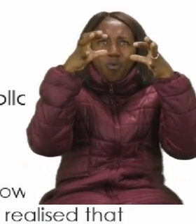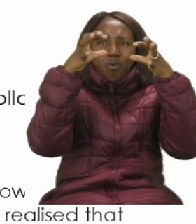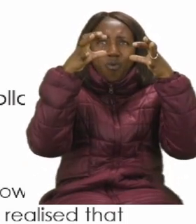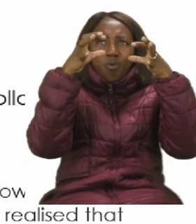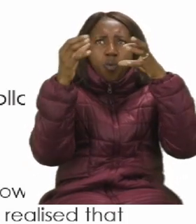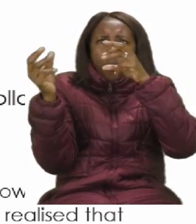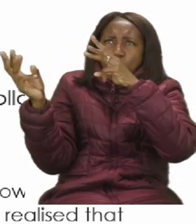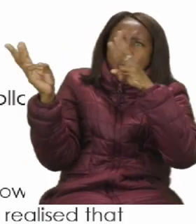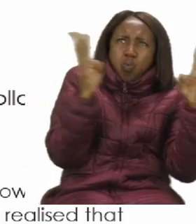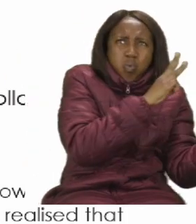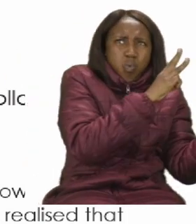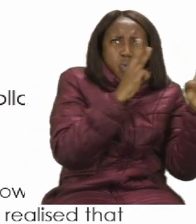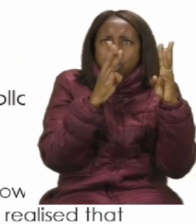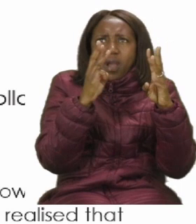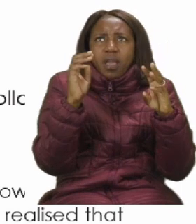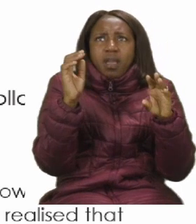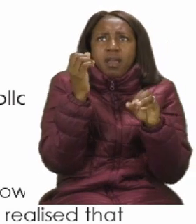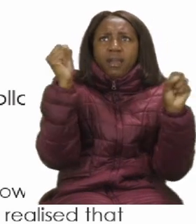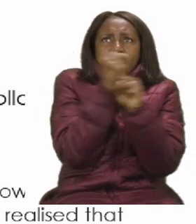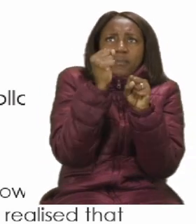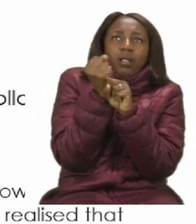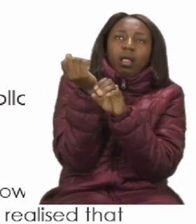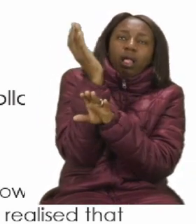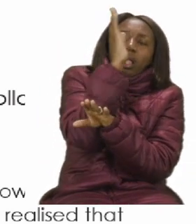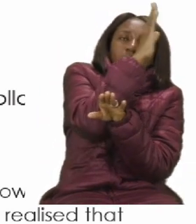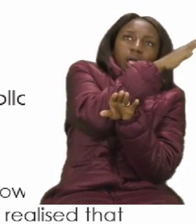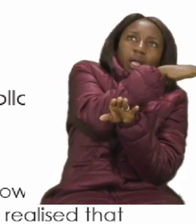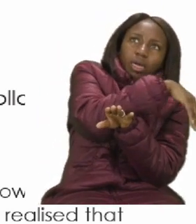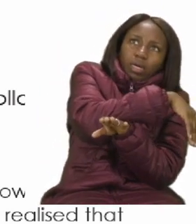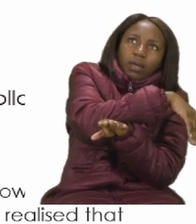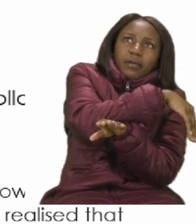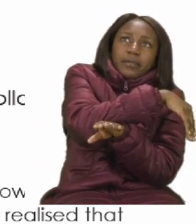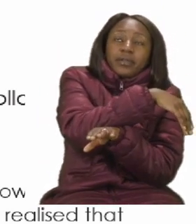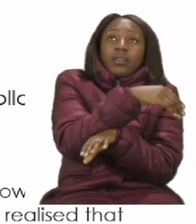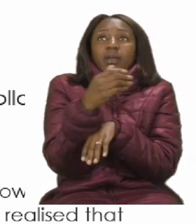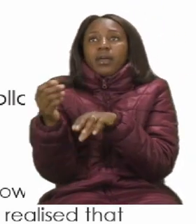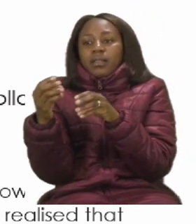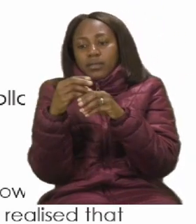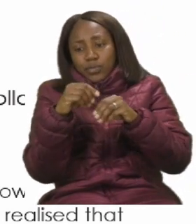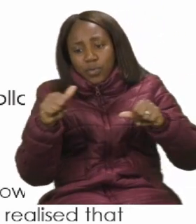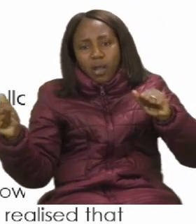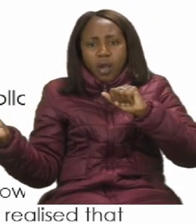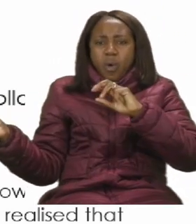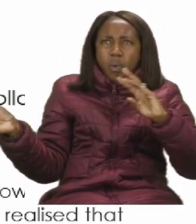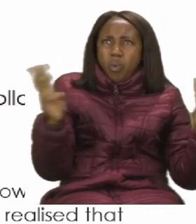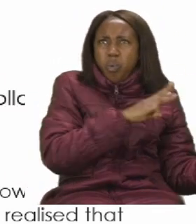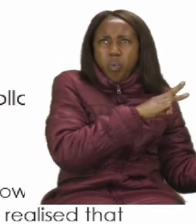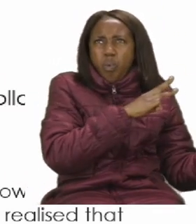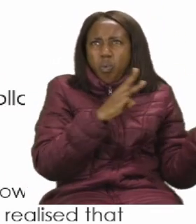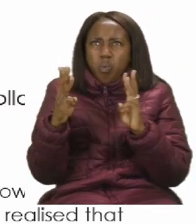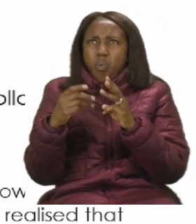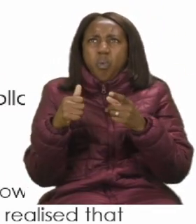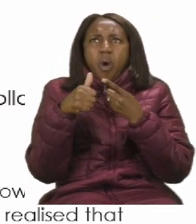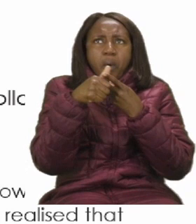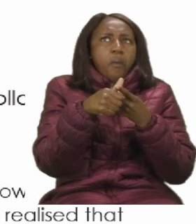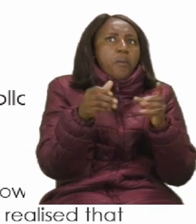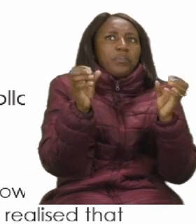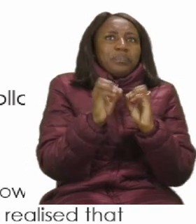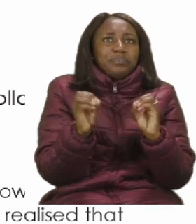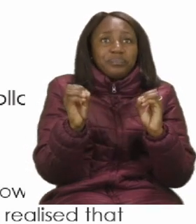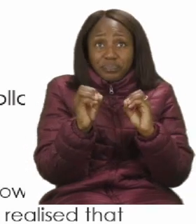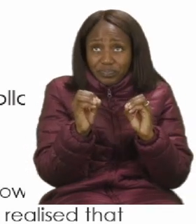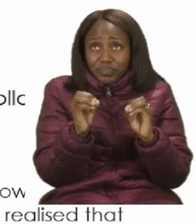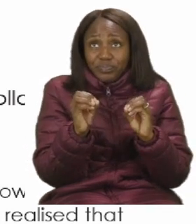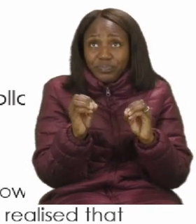strong winds could not dry it out, and the blowing sand would not harm it.